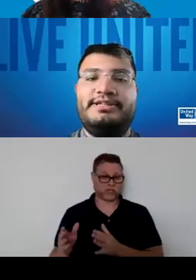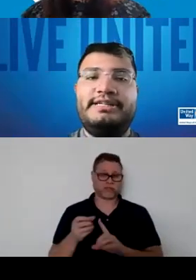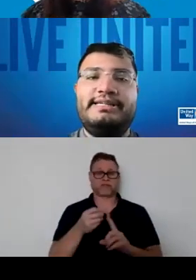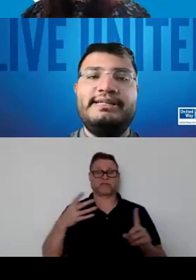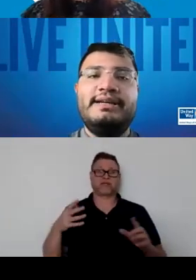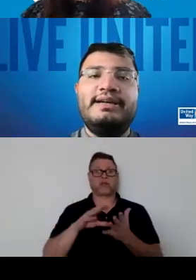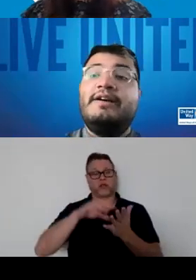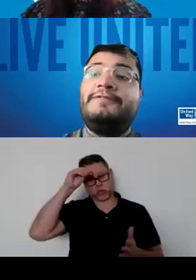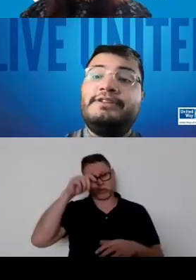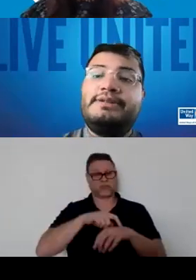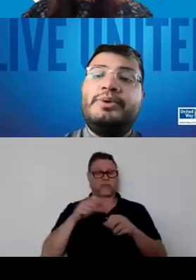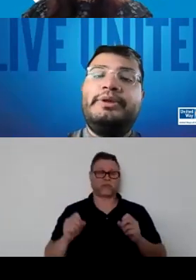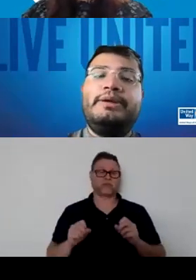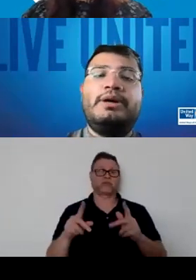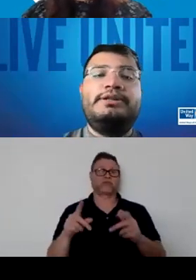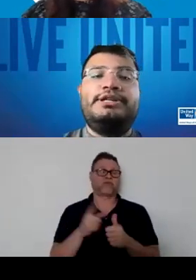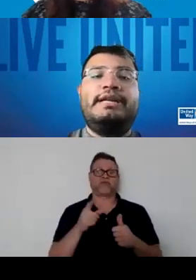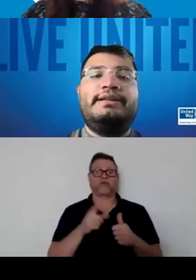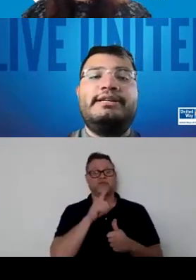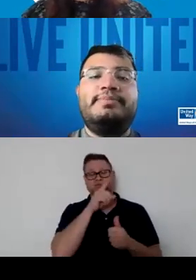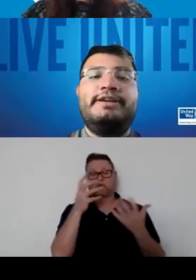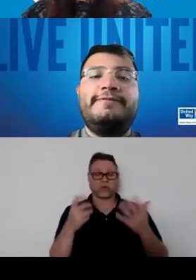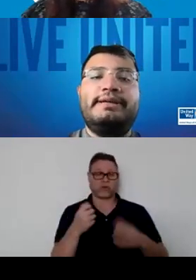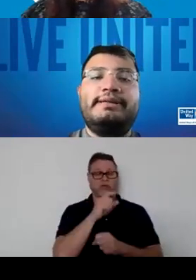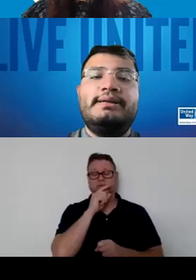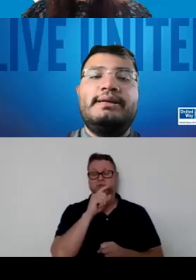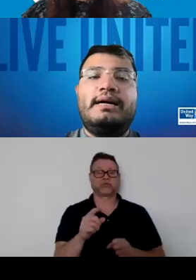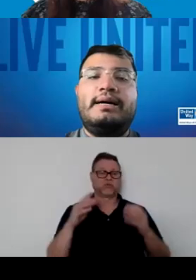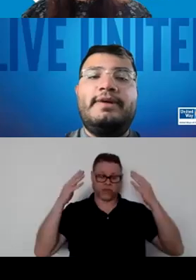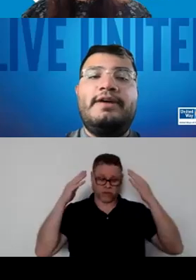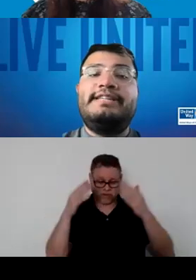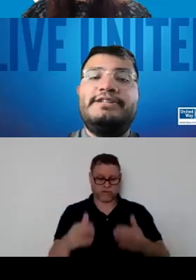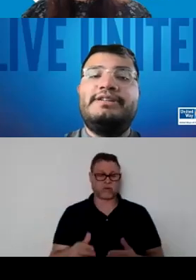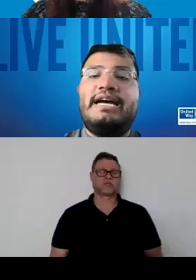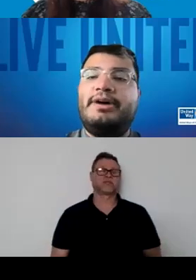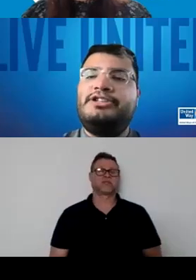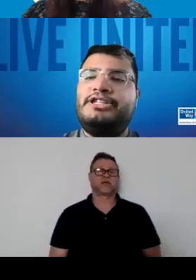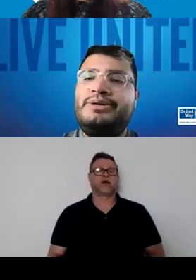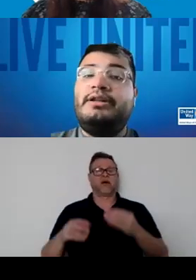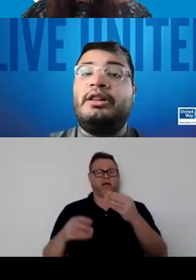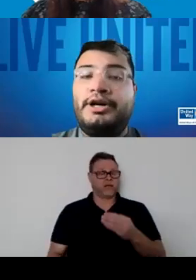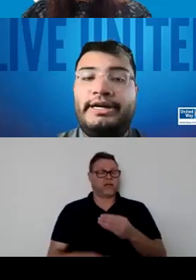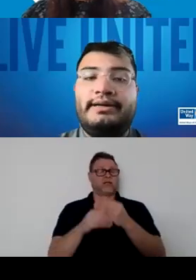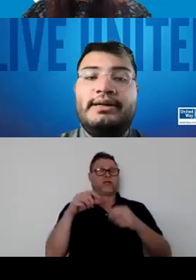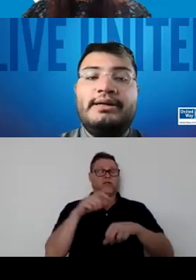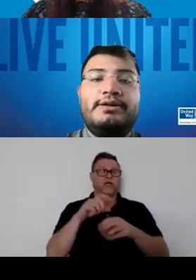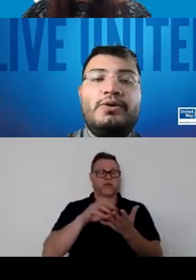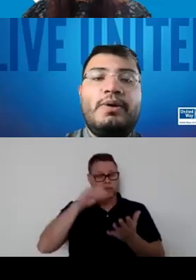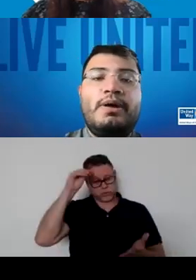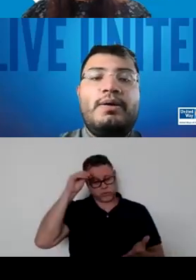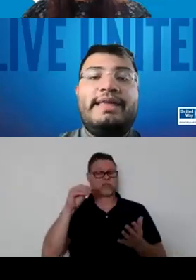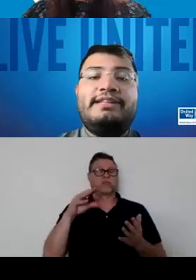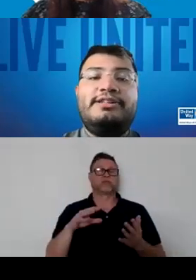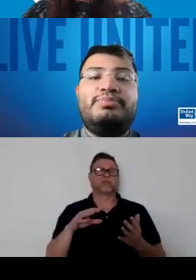and opportunities, first, we really want to ensure that there's going to be a focus of additional time on student learning.